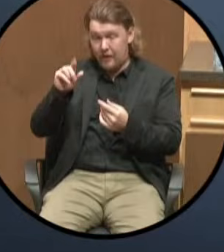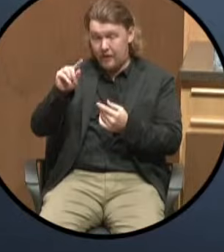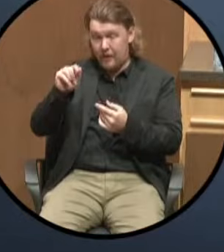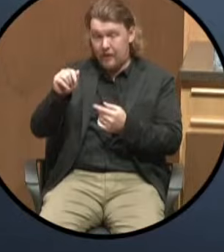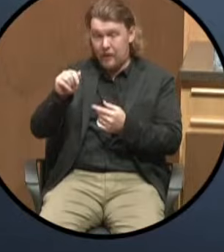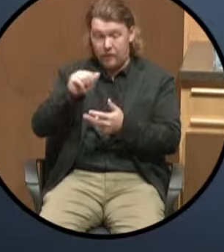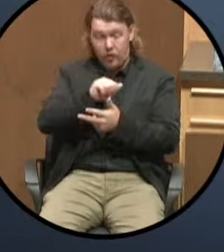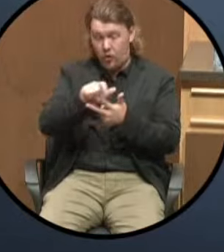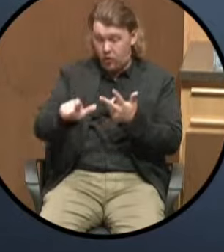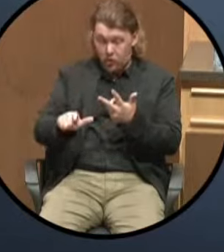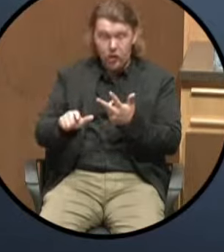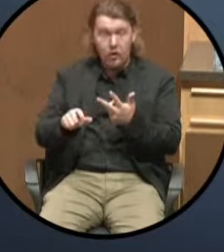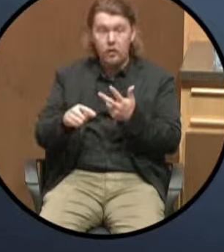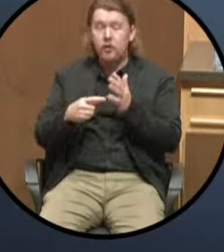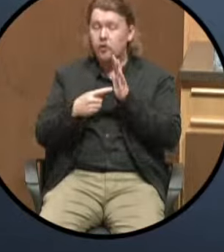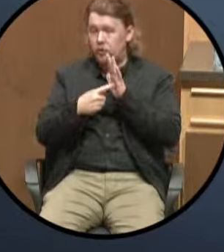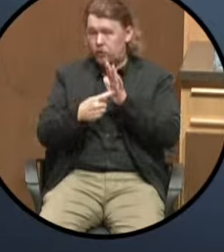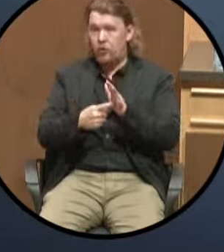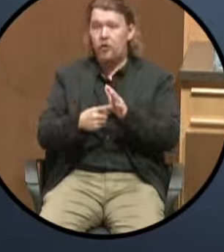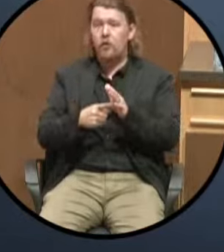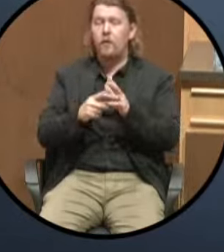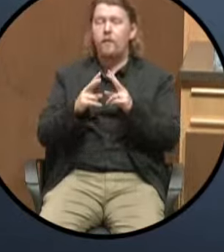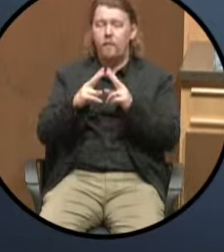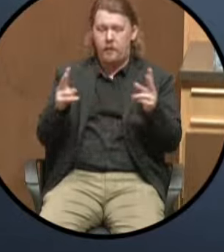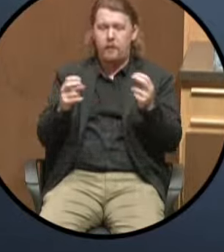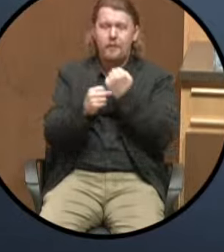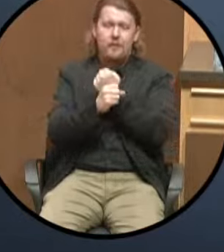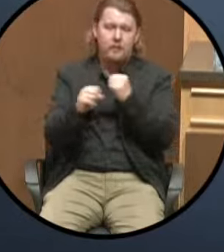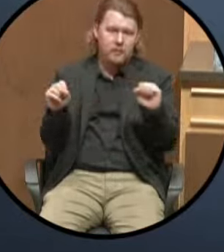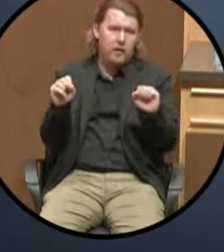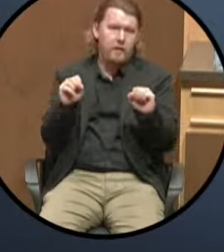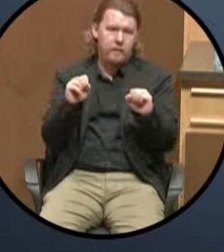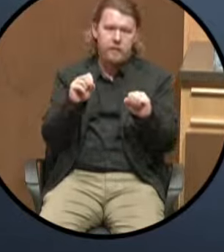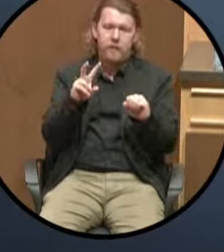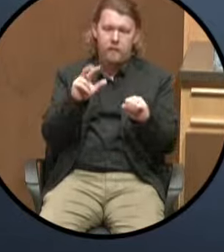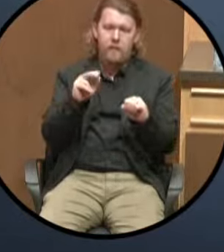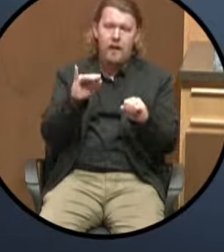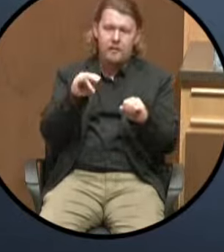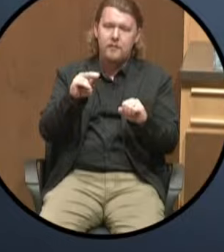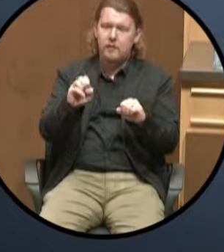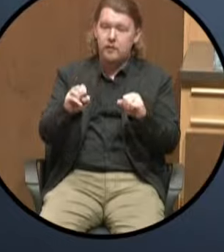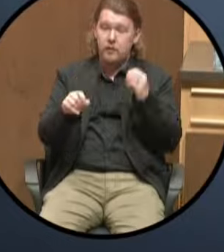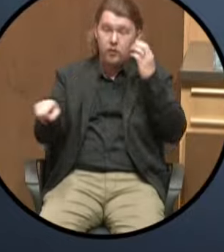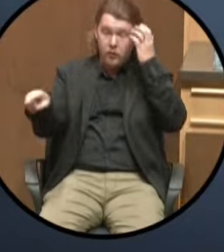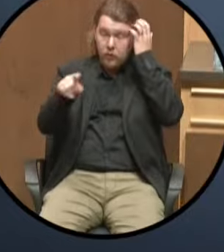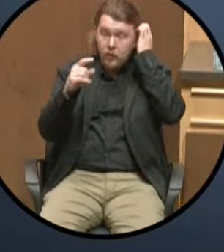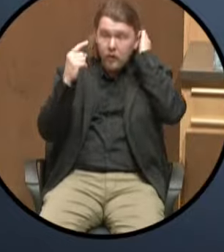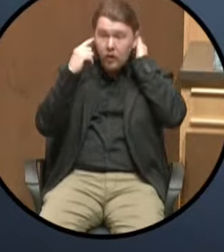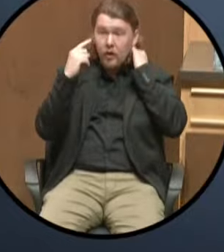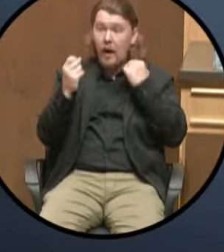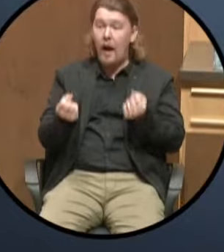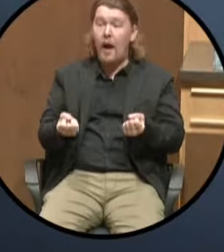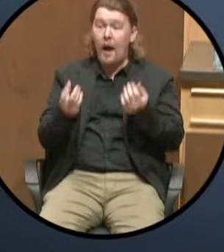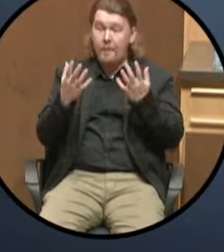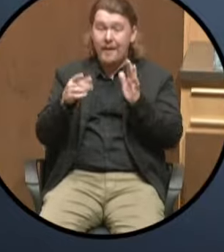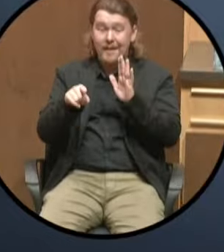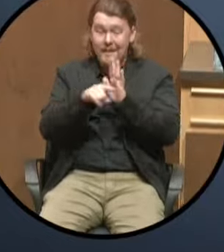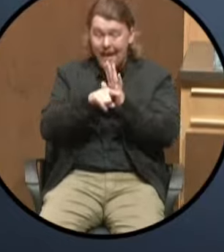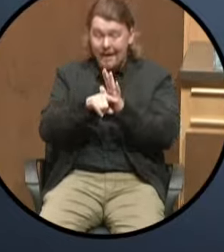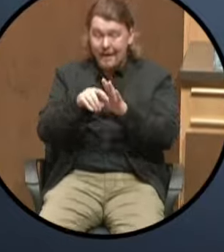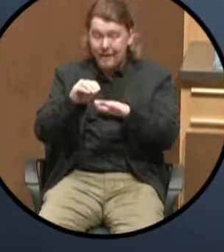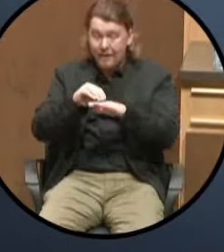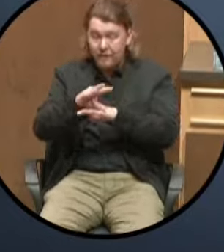adults especially, show that it's an incredibly safe vaccine. As you heard, the number of adverse reactions are spectacularly